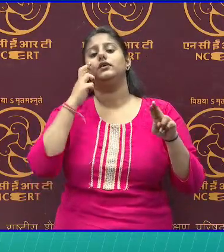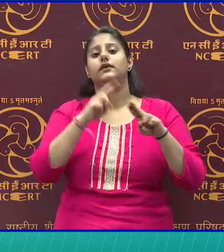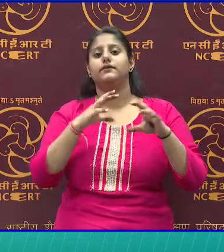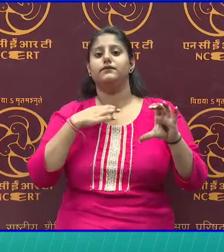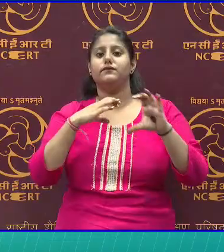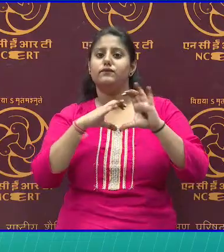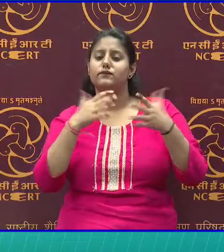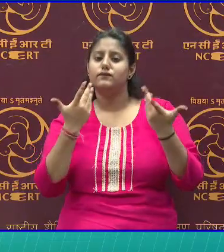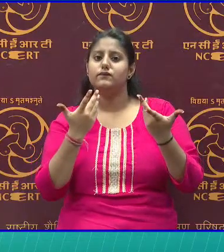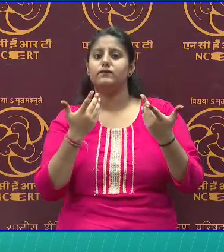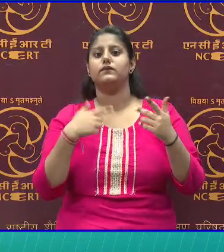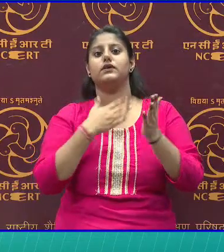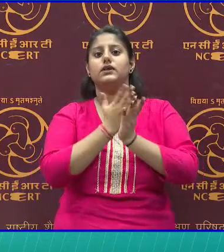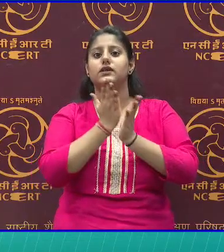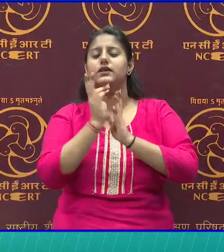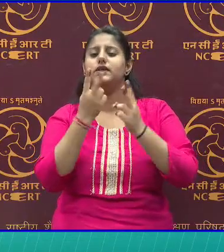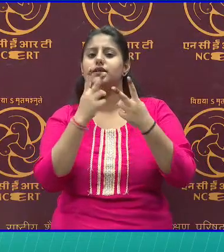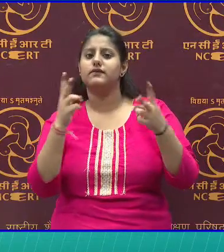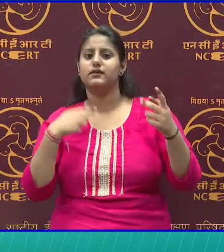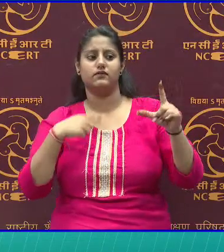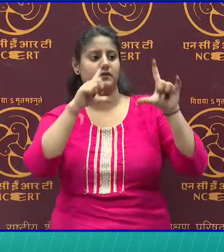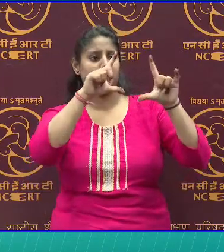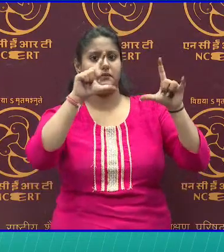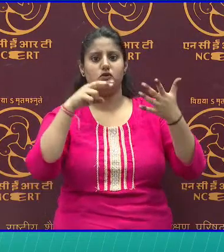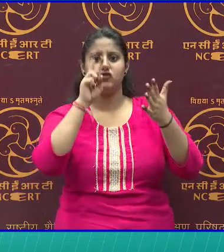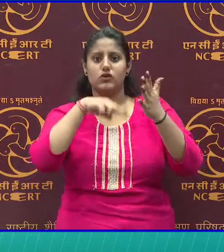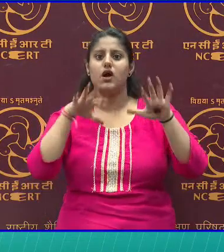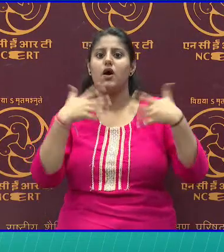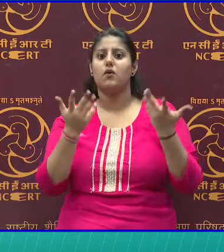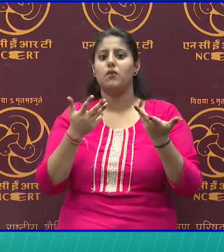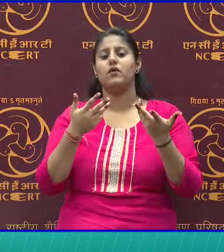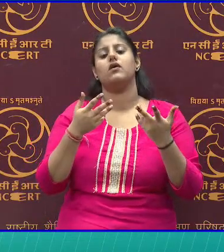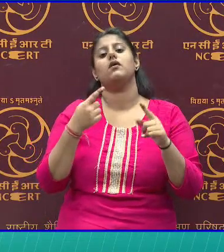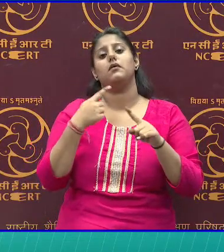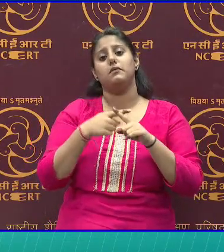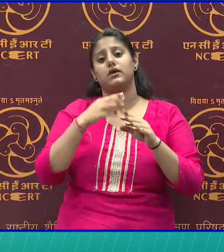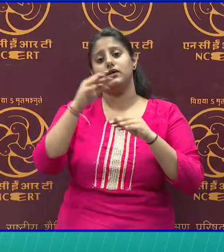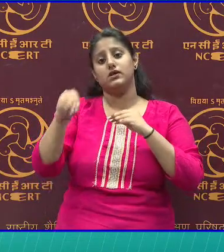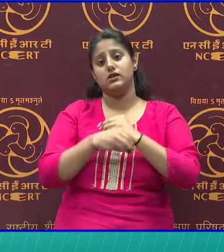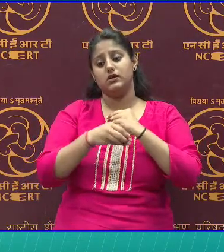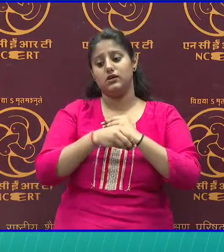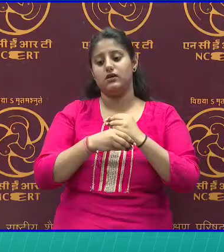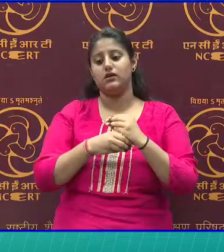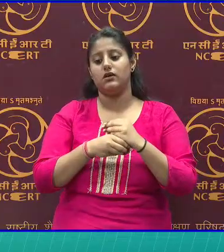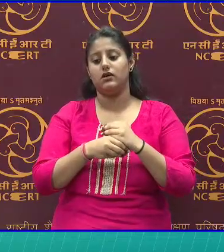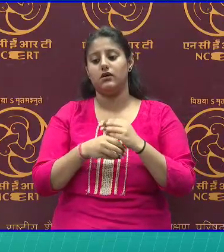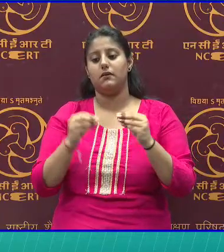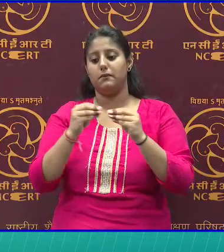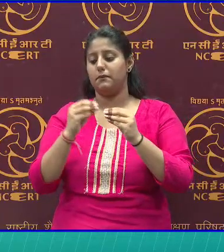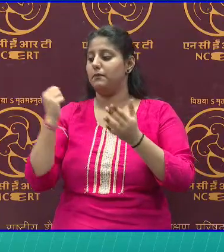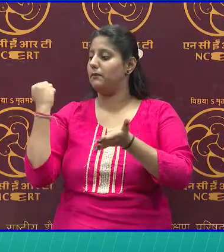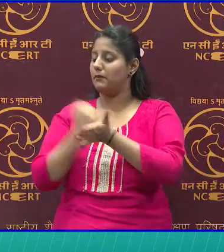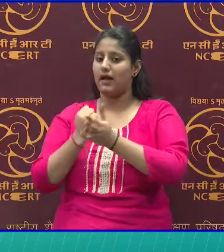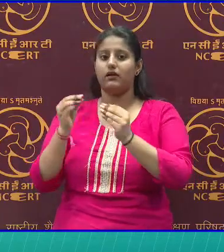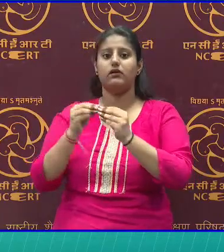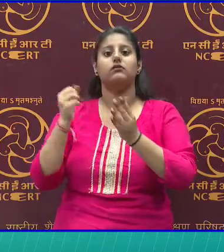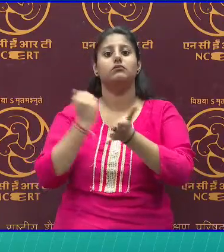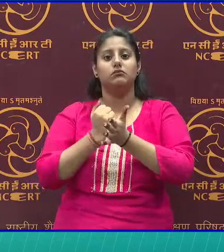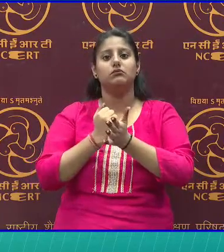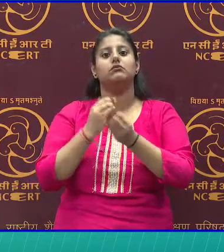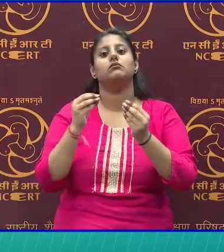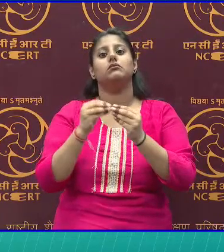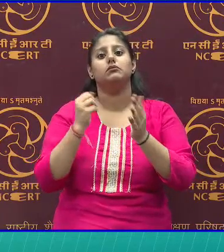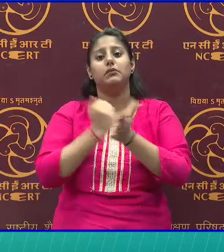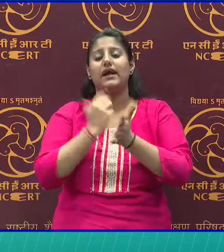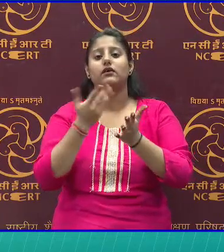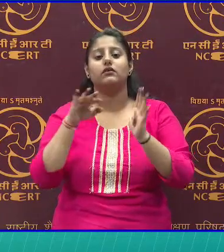also through the different pictorial method as well. And then in addition to post office, if you say the bank, see, we all bank, the functions